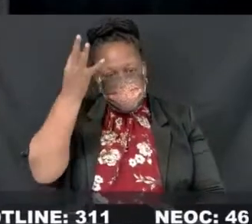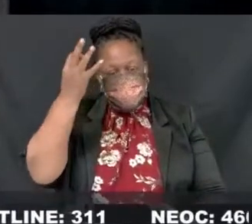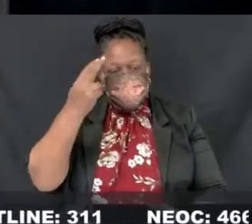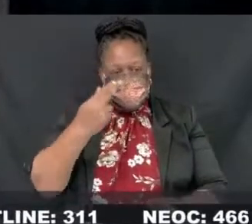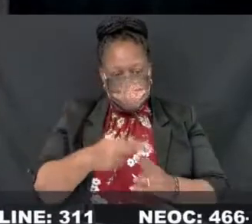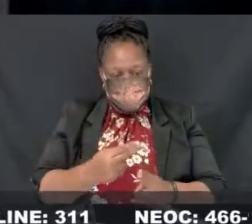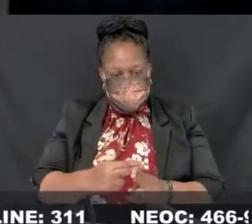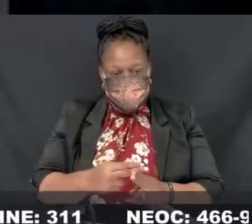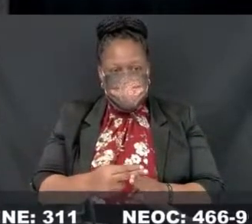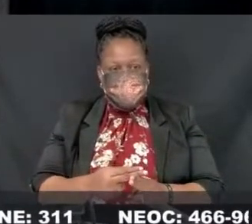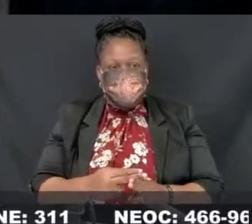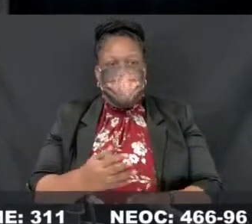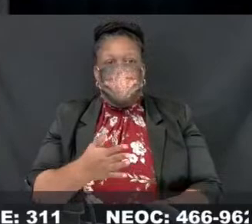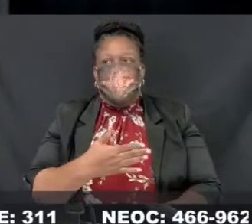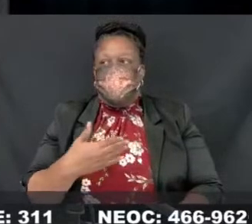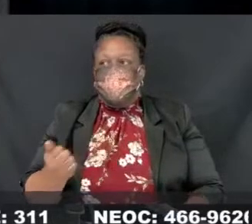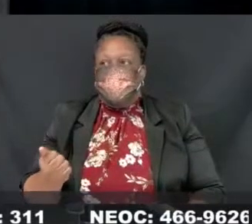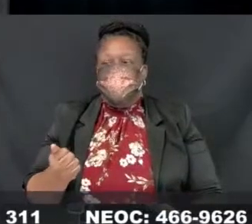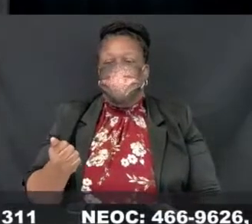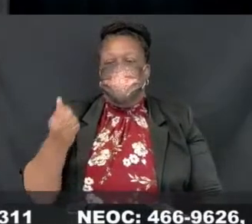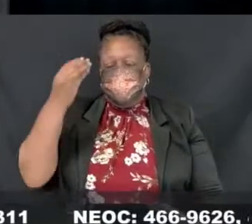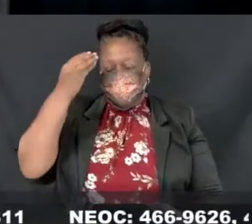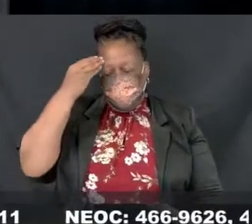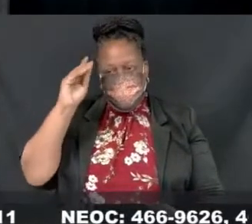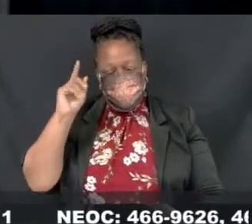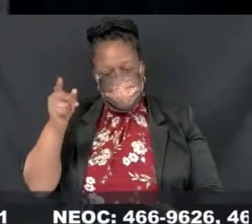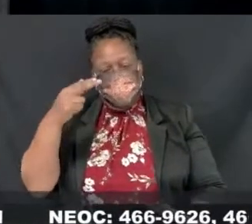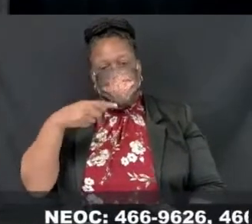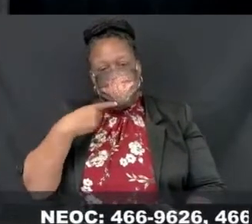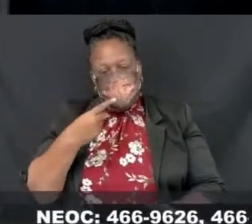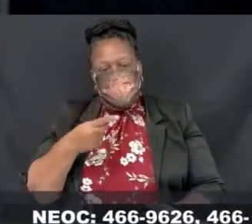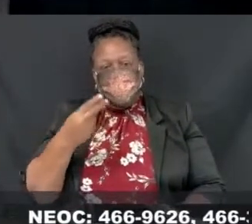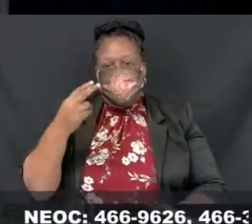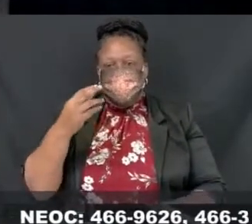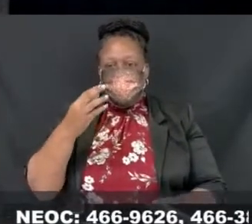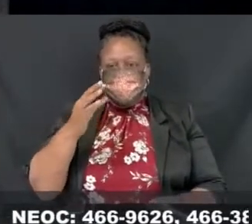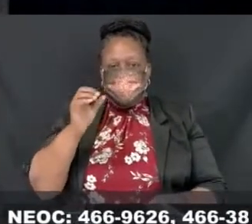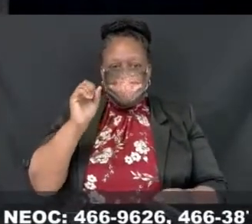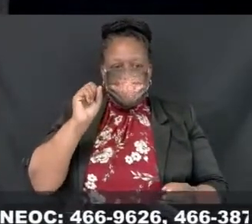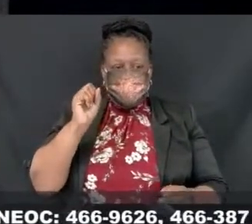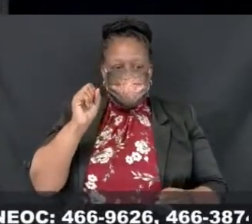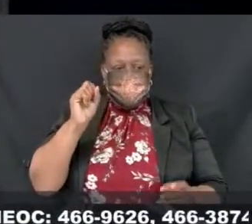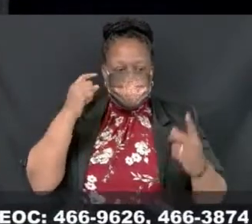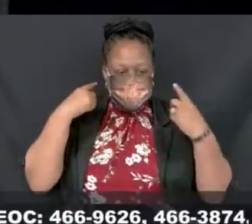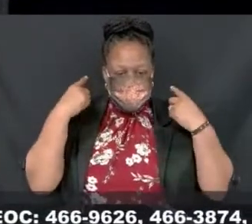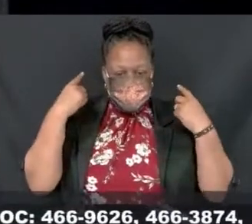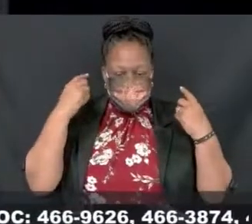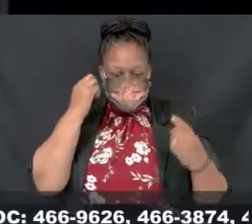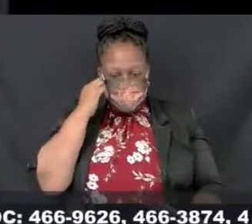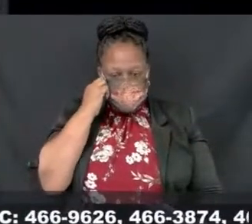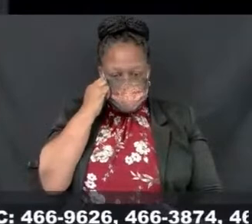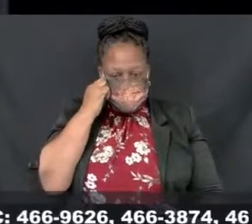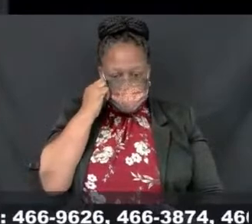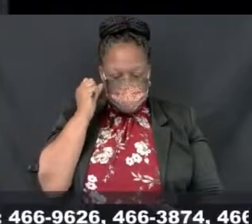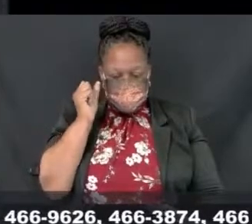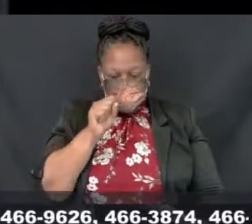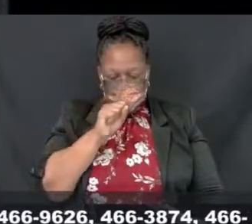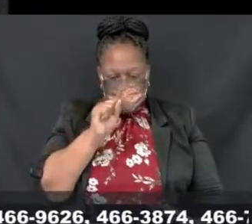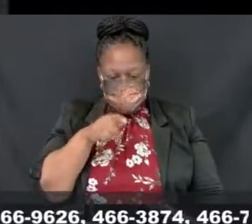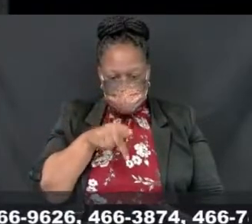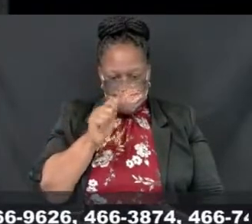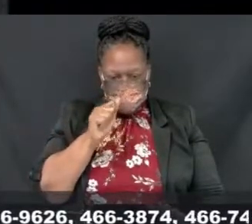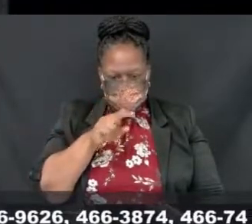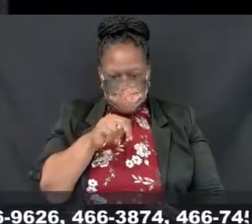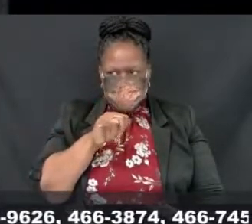for all what you have done. Tell me who will miss Superintendent Henry. He come here with that thing, but he forget